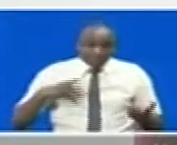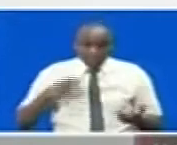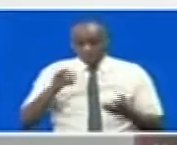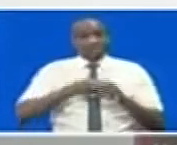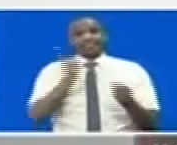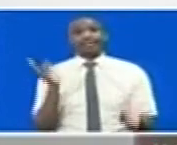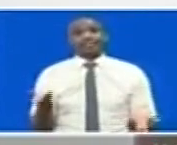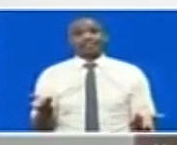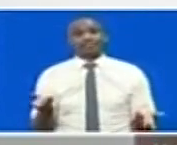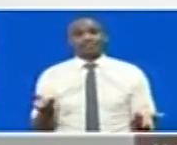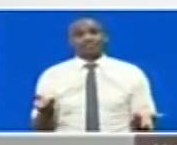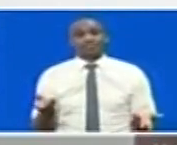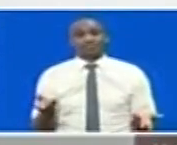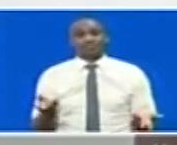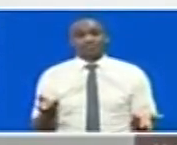resign.